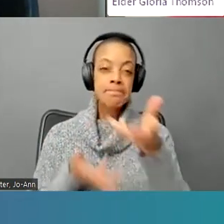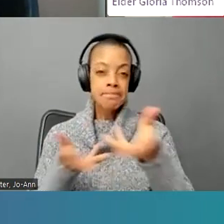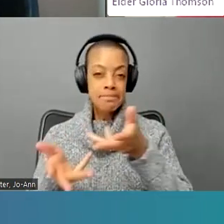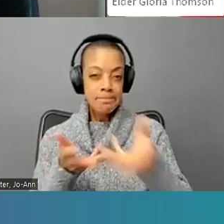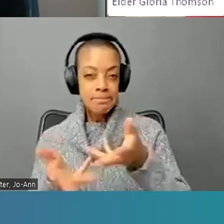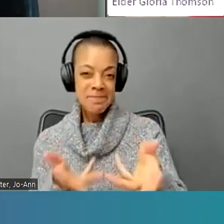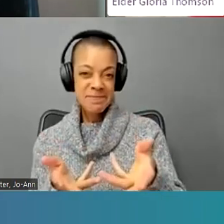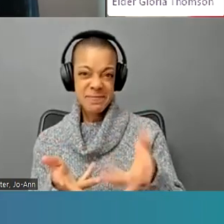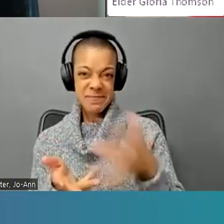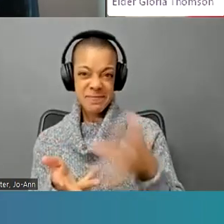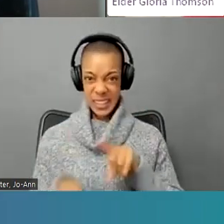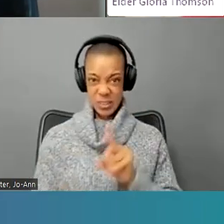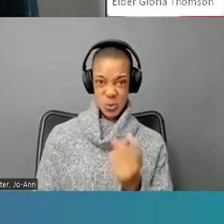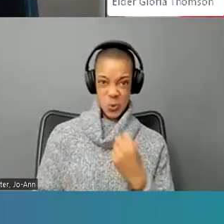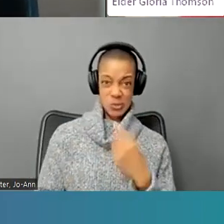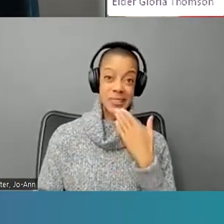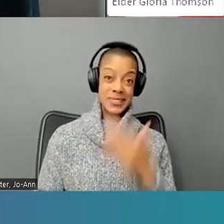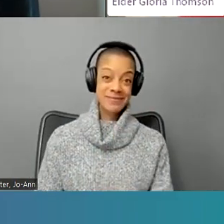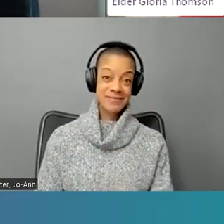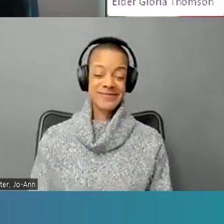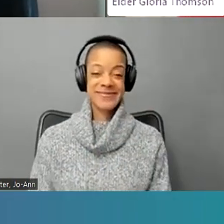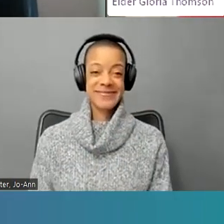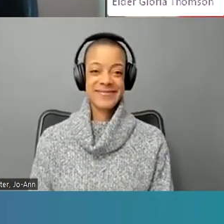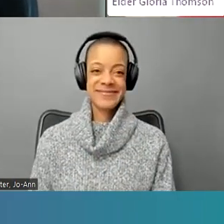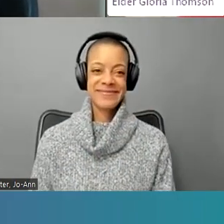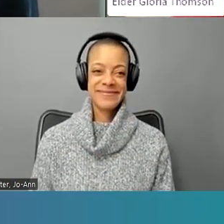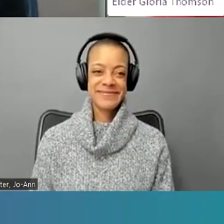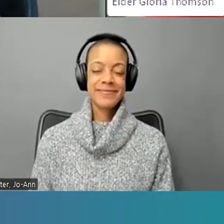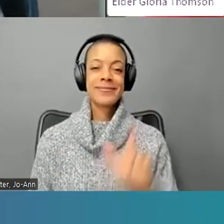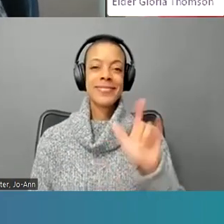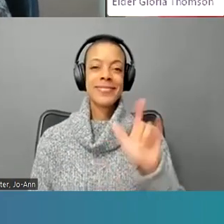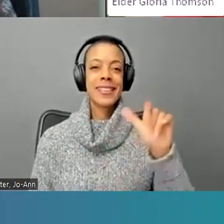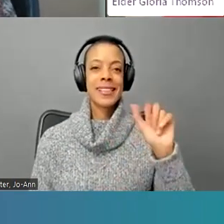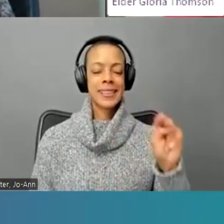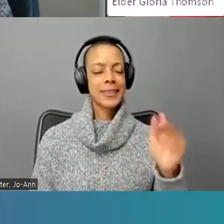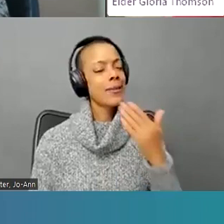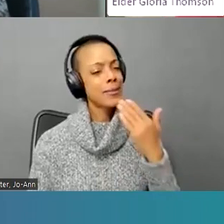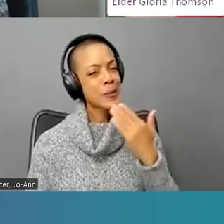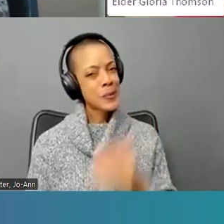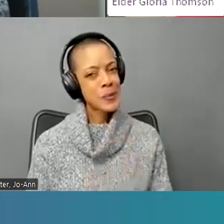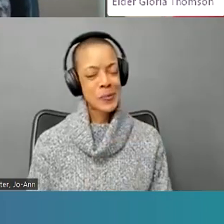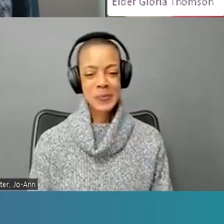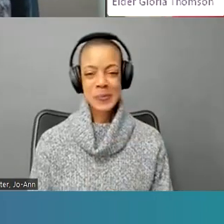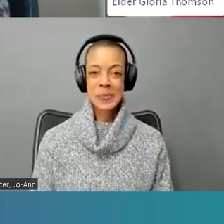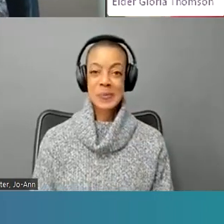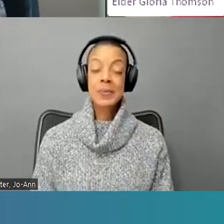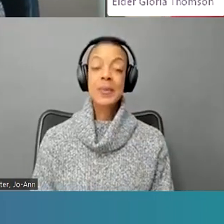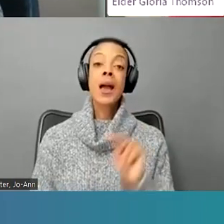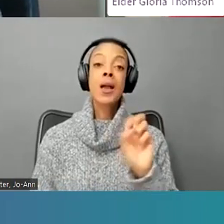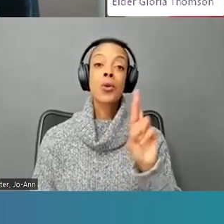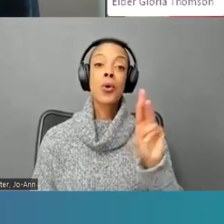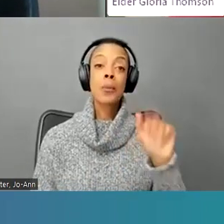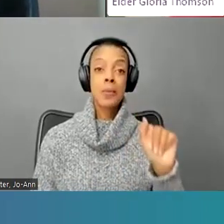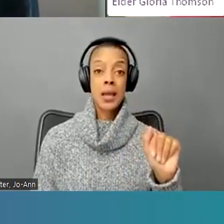that answers your question. Thank you. Me good. Yes, it does. Thank you, Naulaq. And Norma, I was just